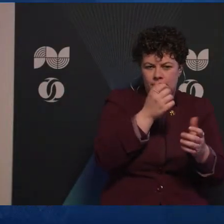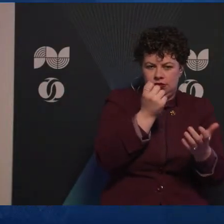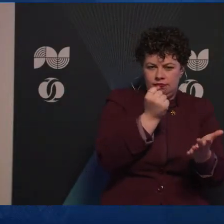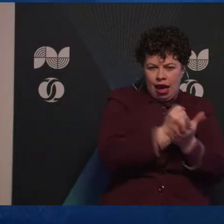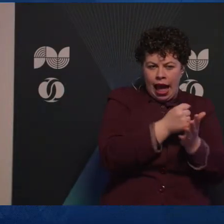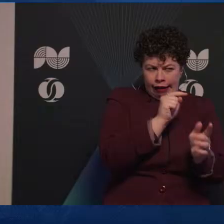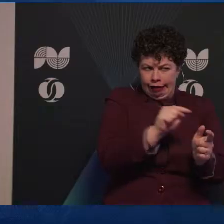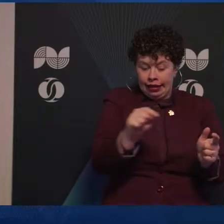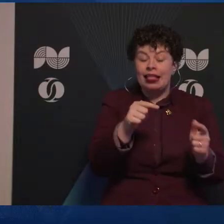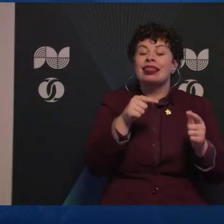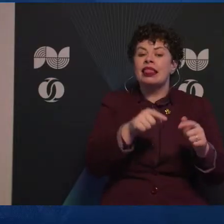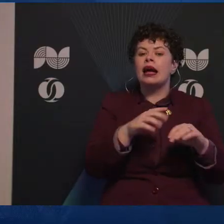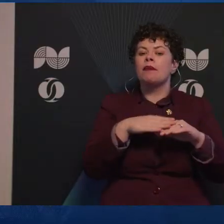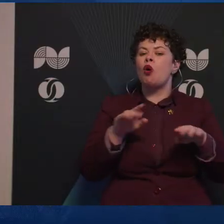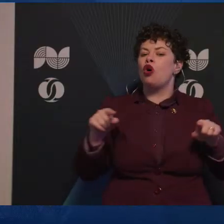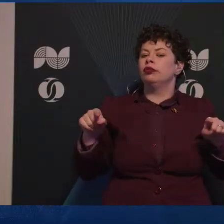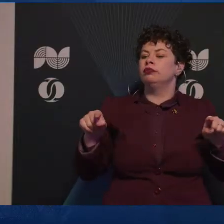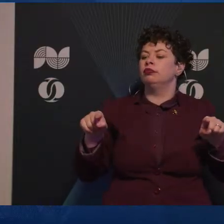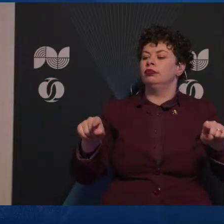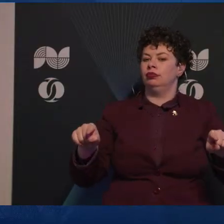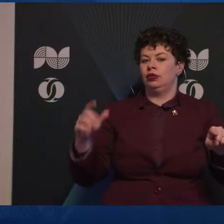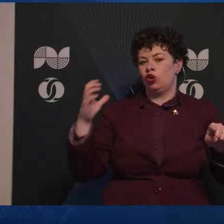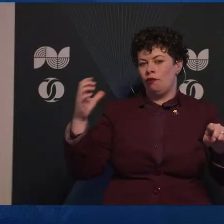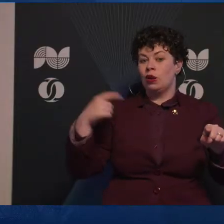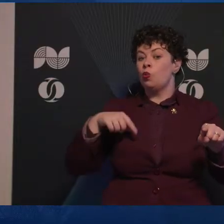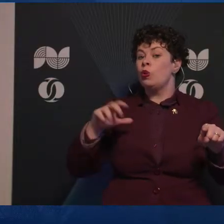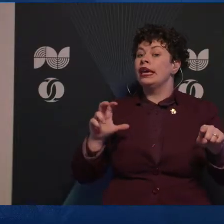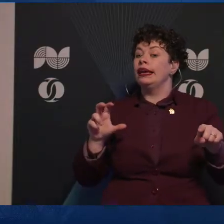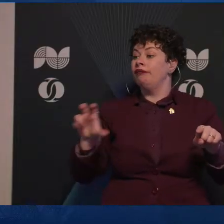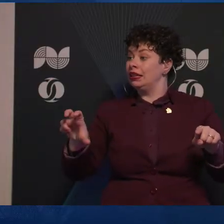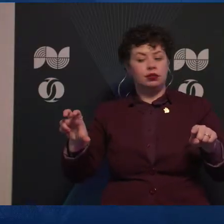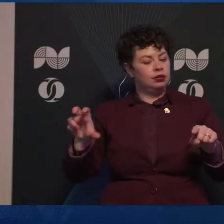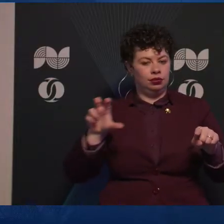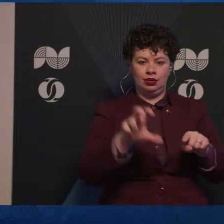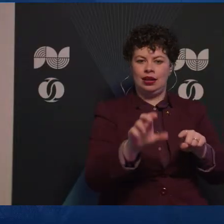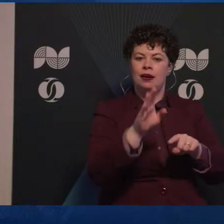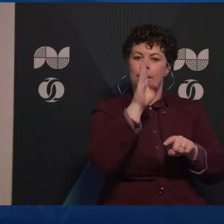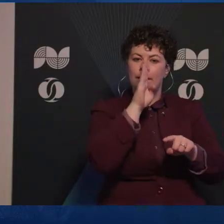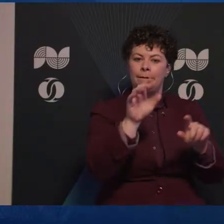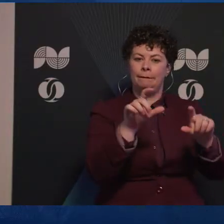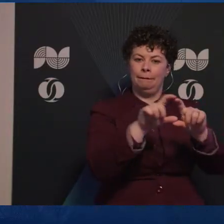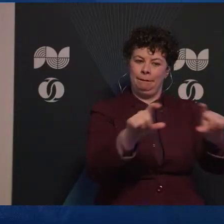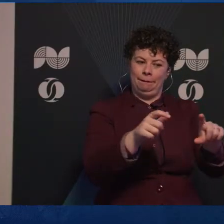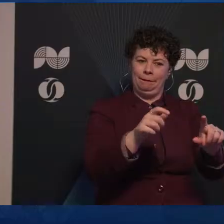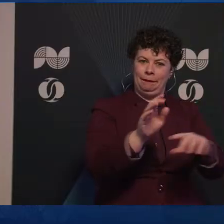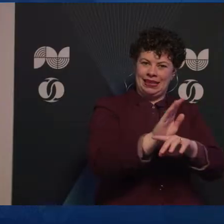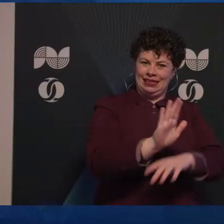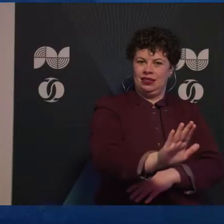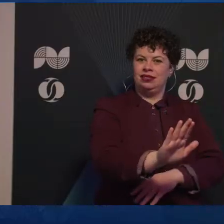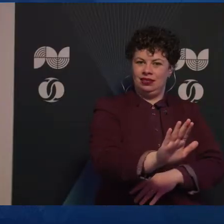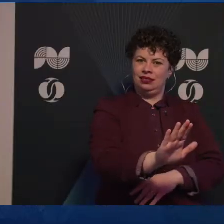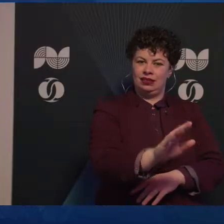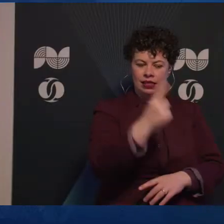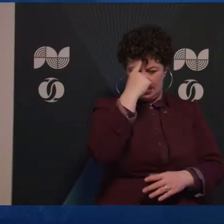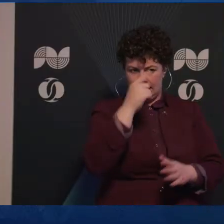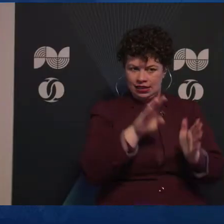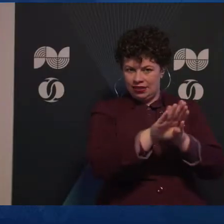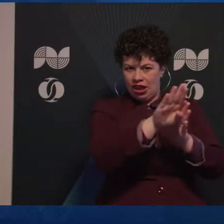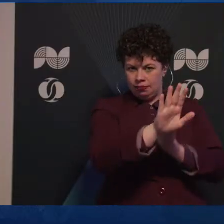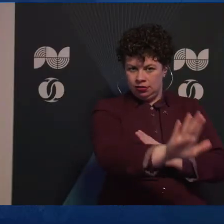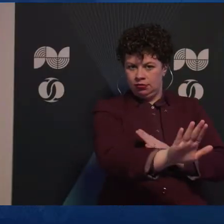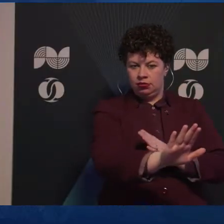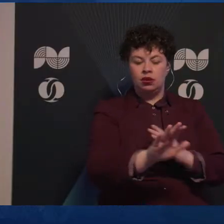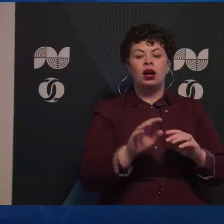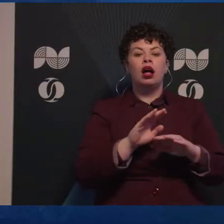bilateral DFIs. We invest in businesses with the development impact. We don't really engage in sort